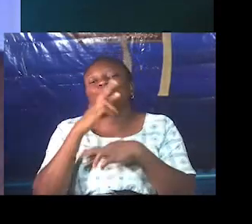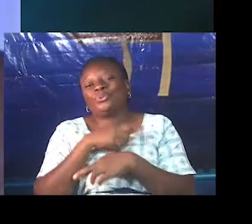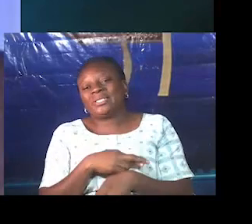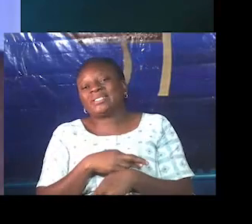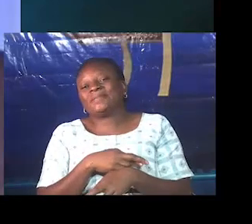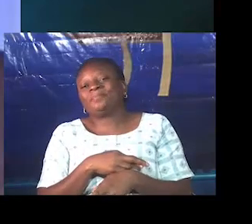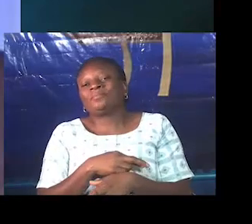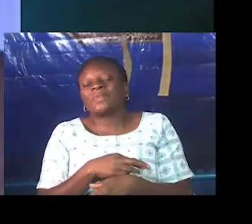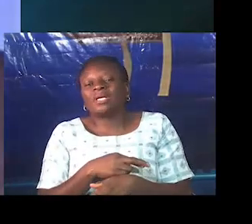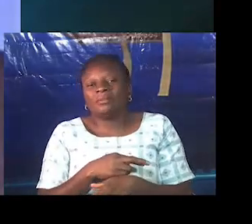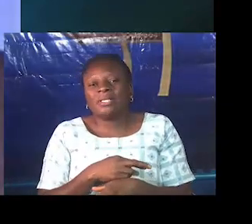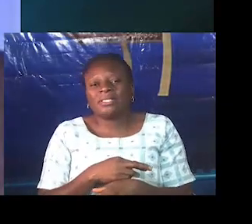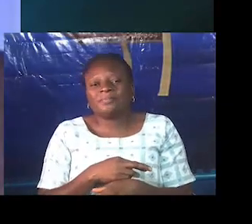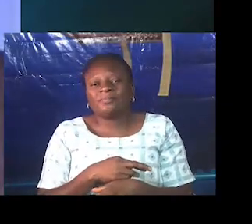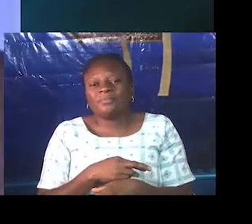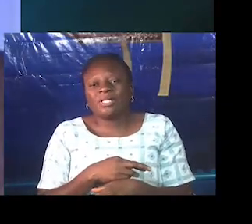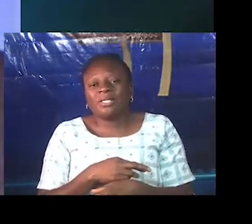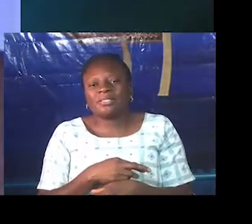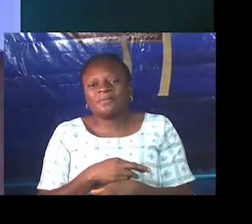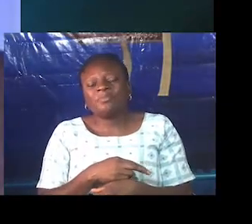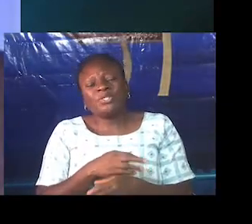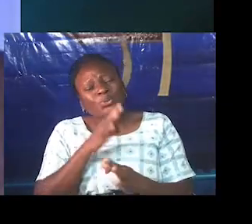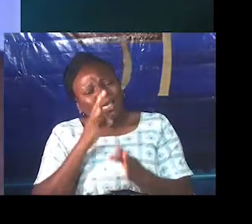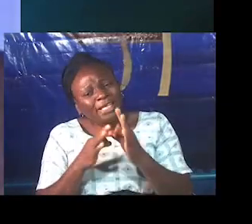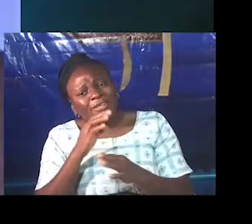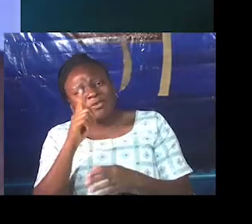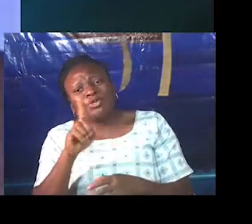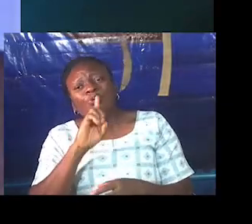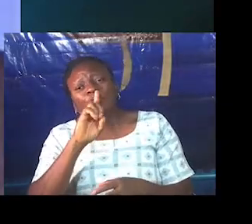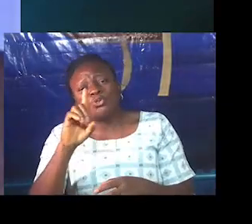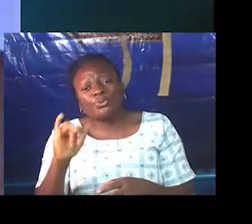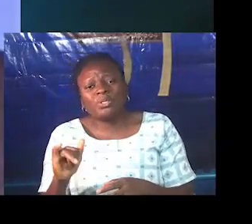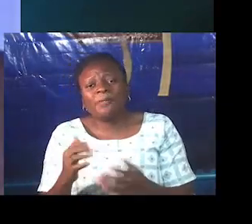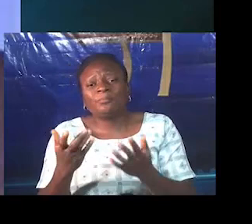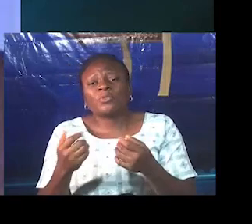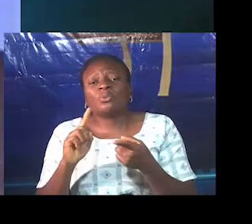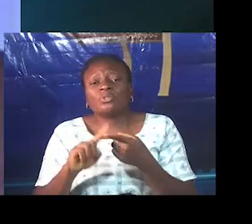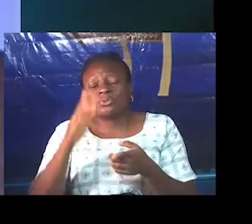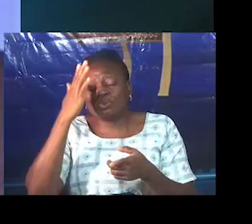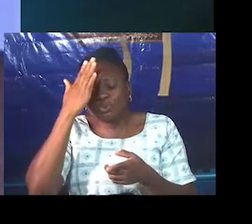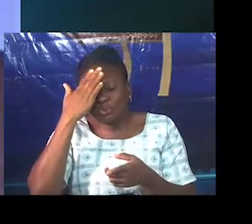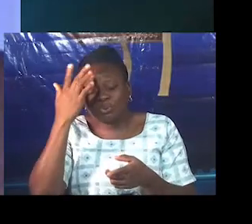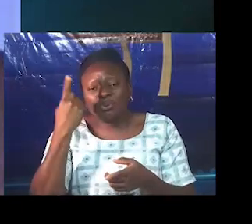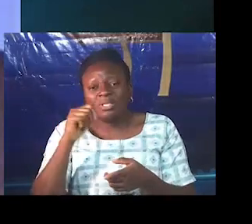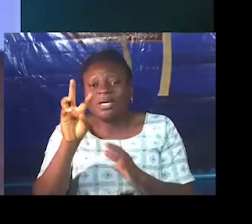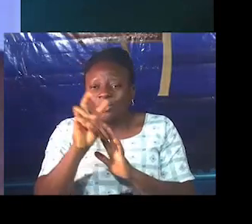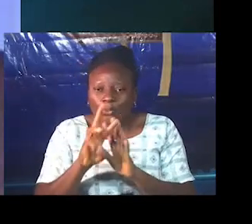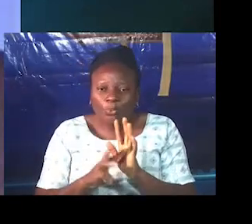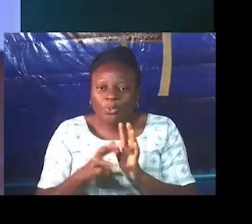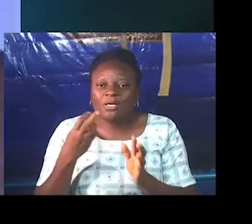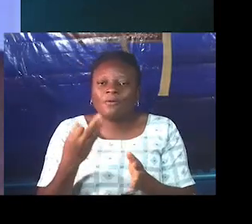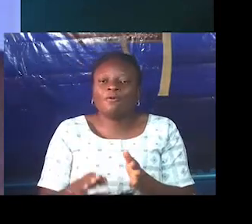is, subject it to the test of scripture. Subject it. Allow her to take her time to